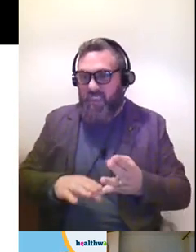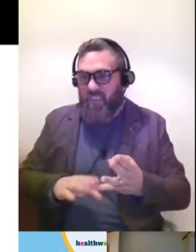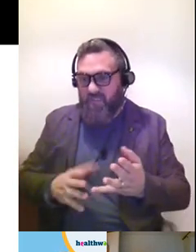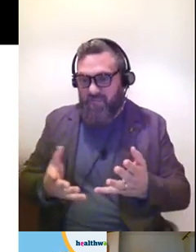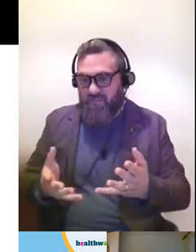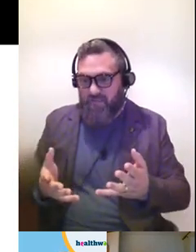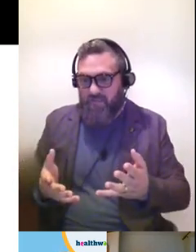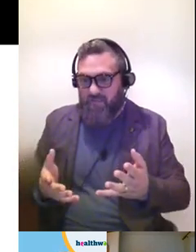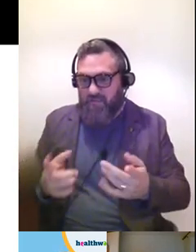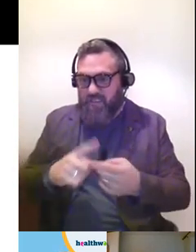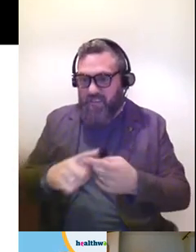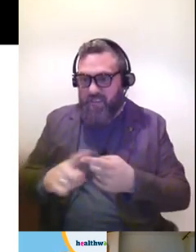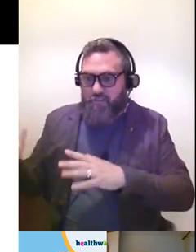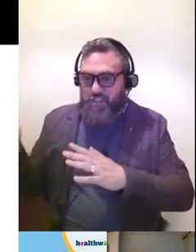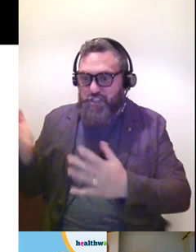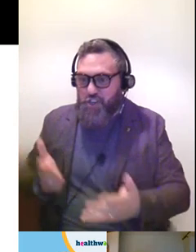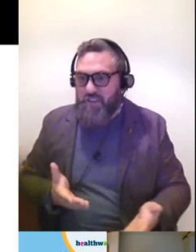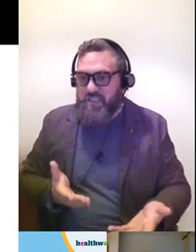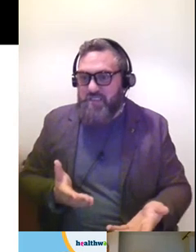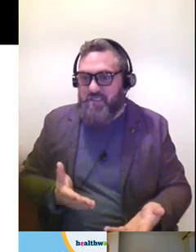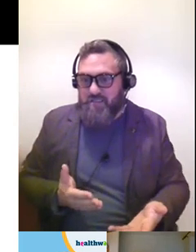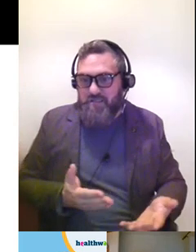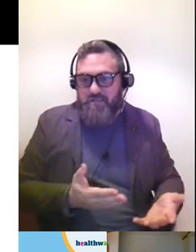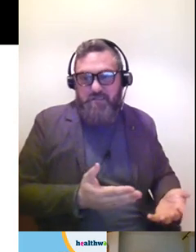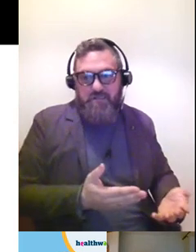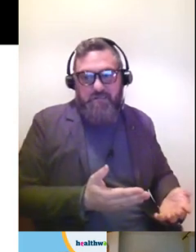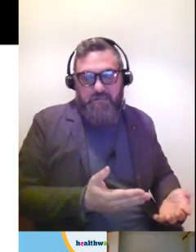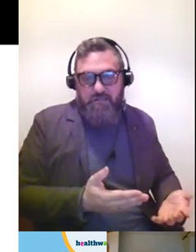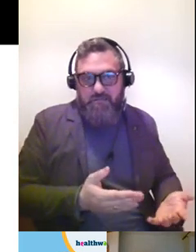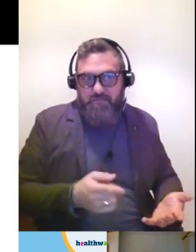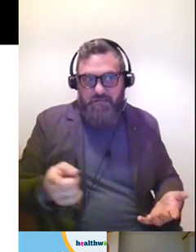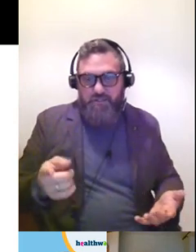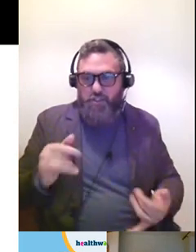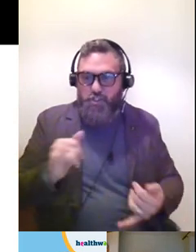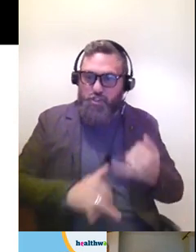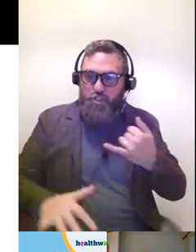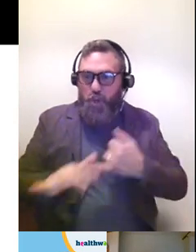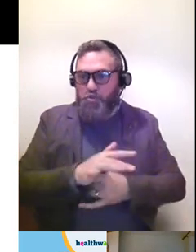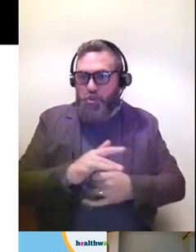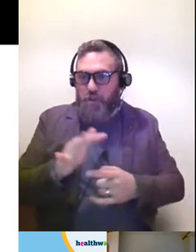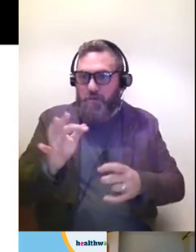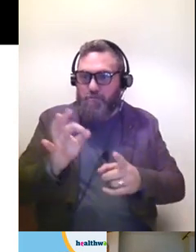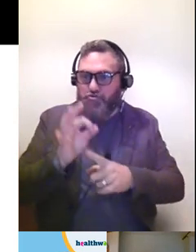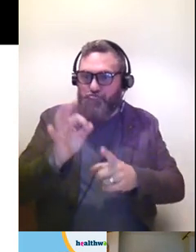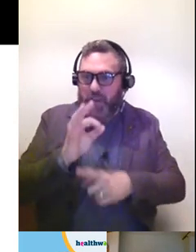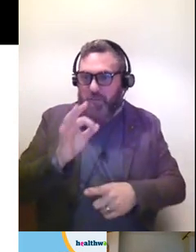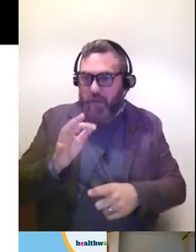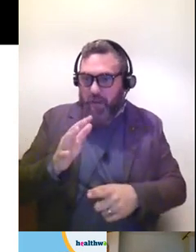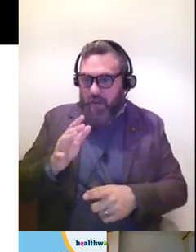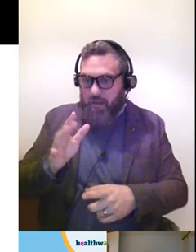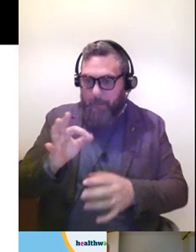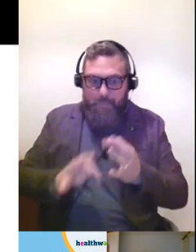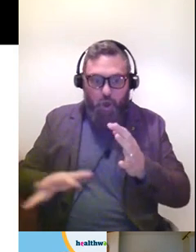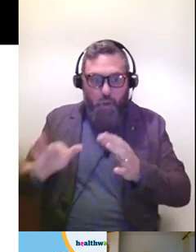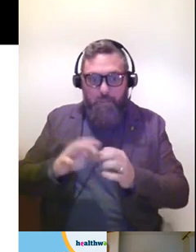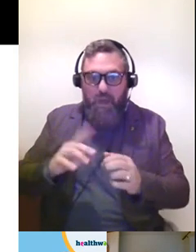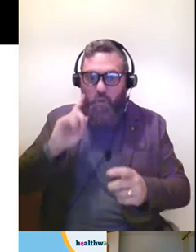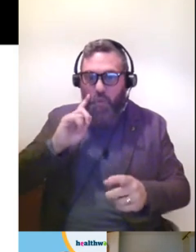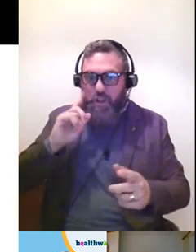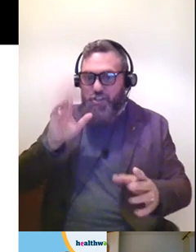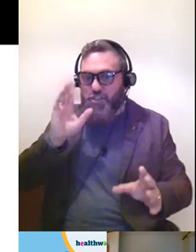that fall to us around social prescribing, really important. The active medicine program that we've run across, Bob, and I'm going to shut up after this